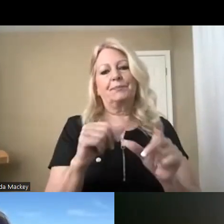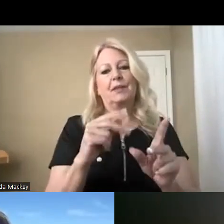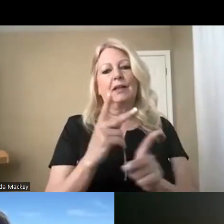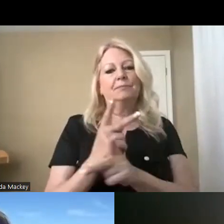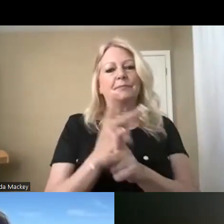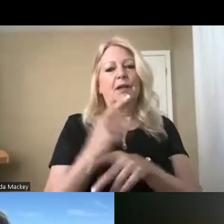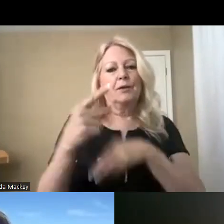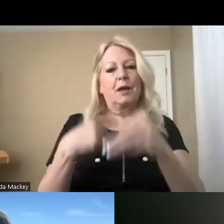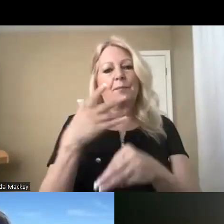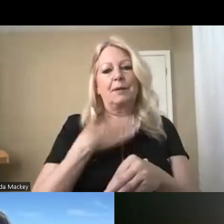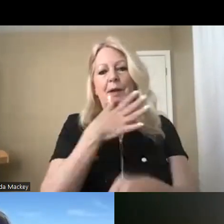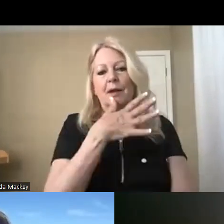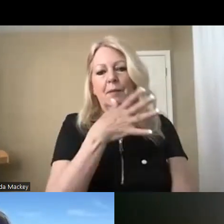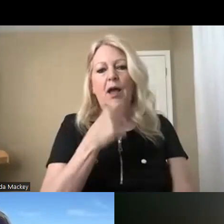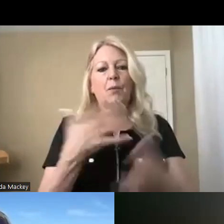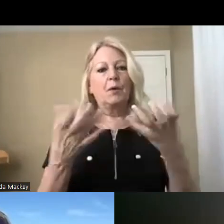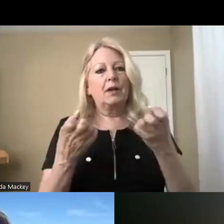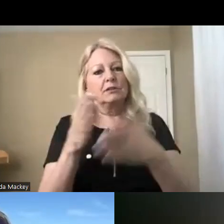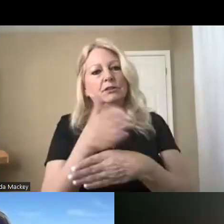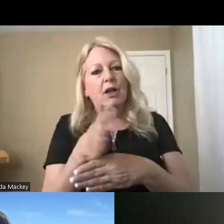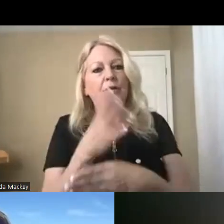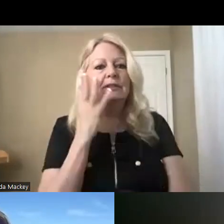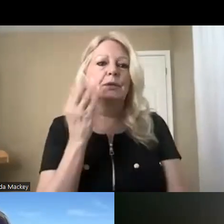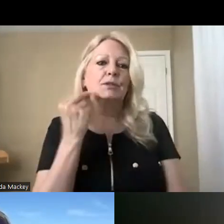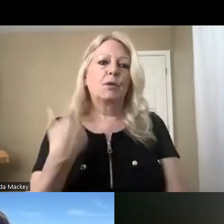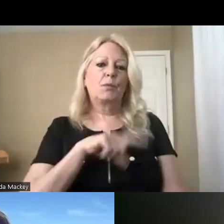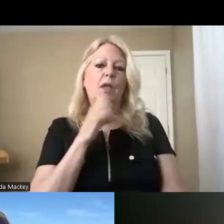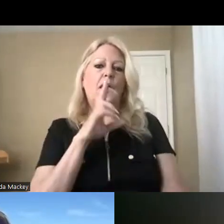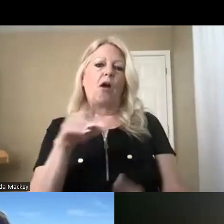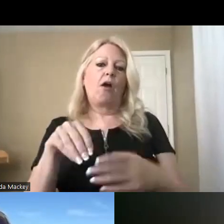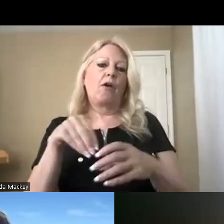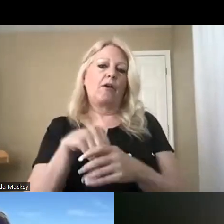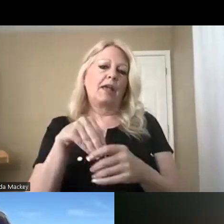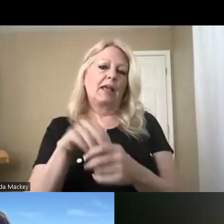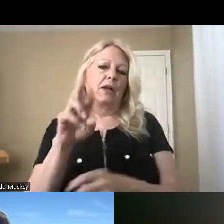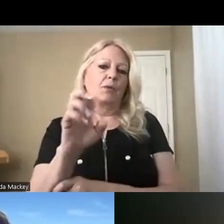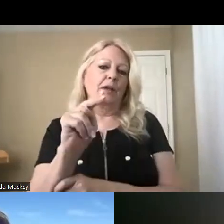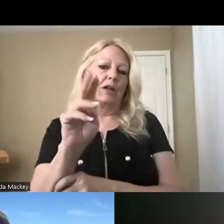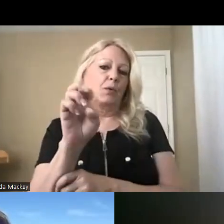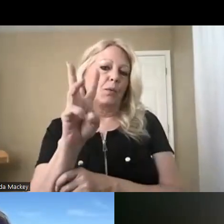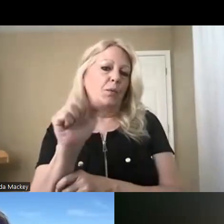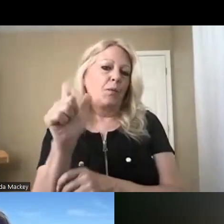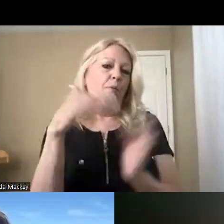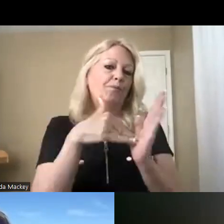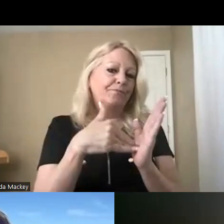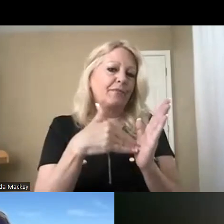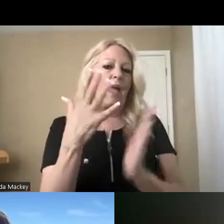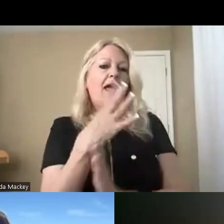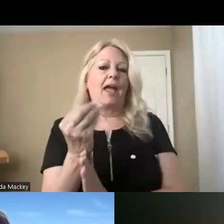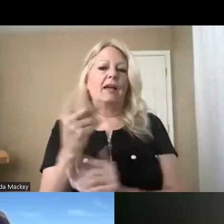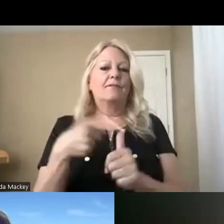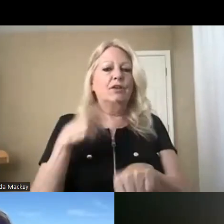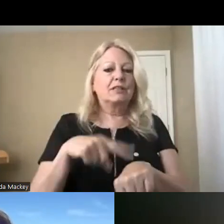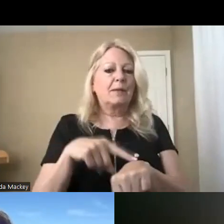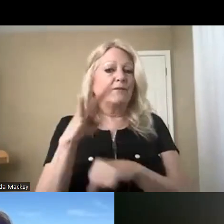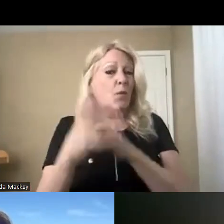But I wanted to share an experience I had a couple of weeks ago. We were in the renewal, and it's the first time in 4 years they've done that. And I want